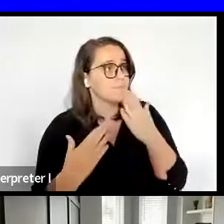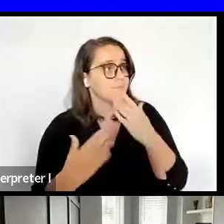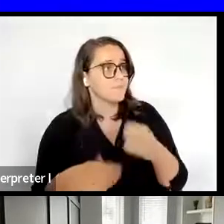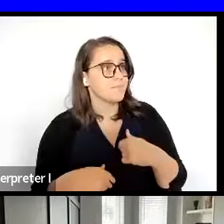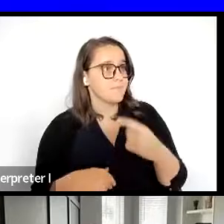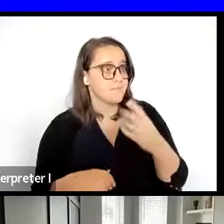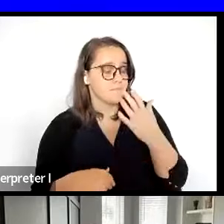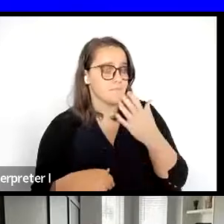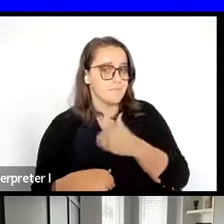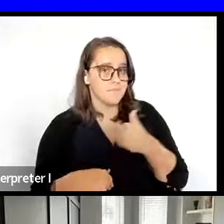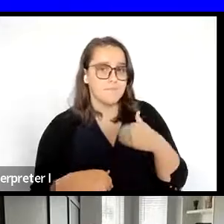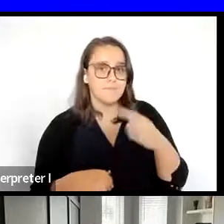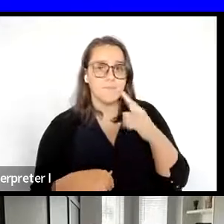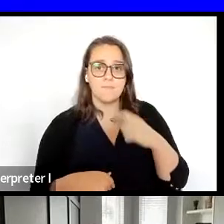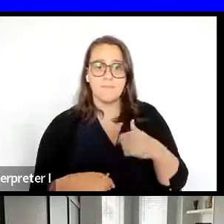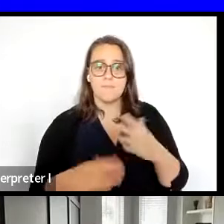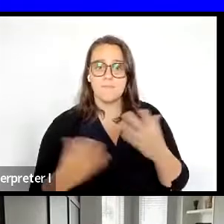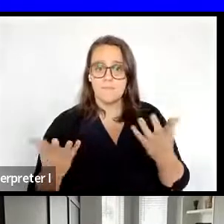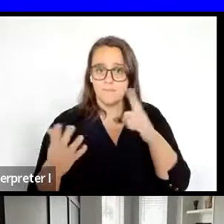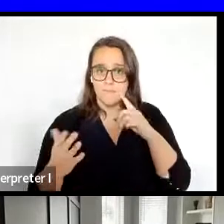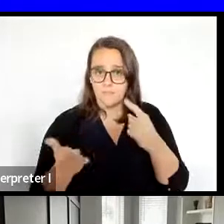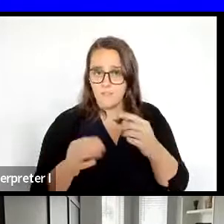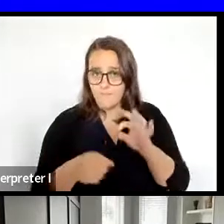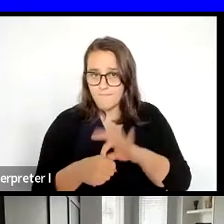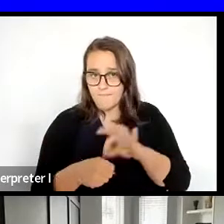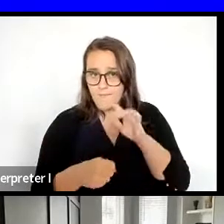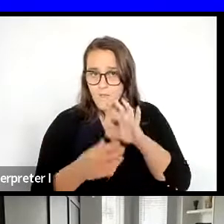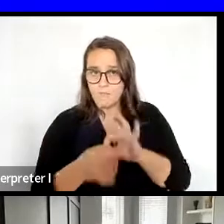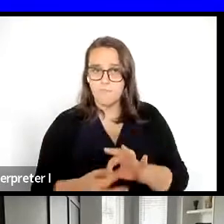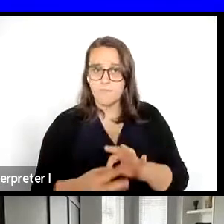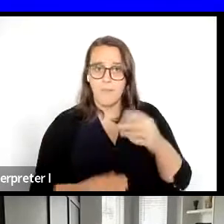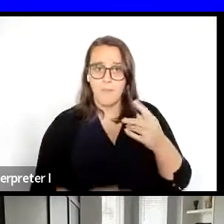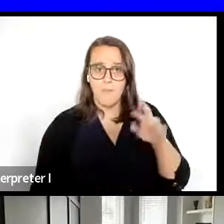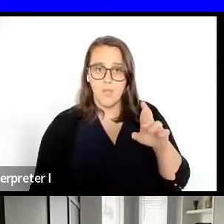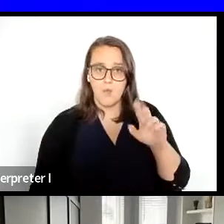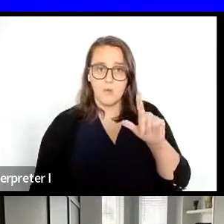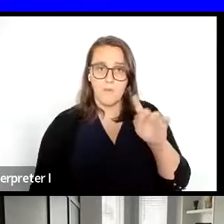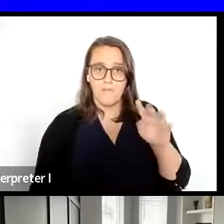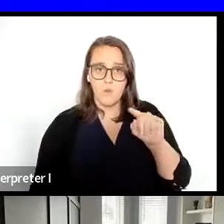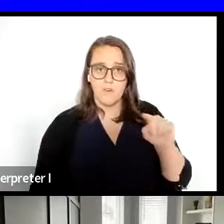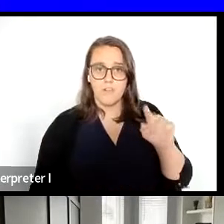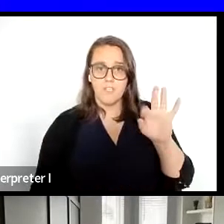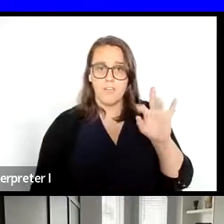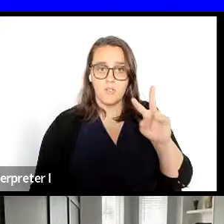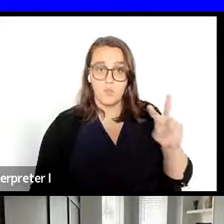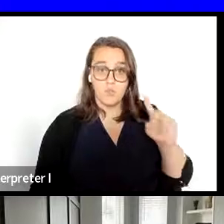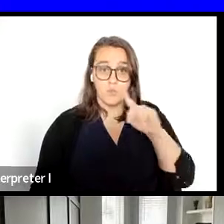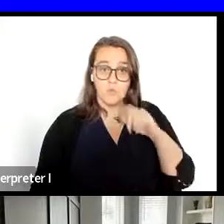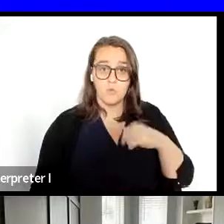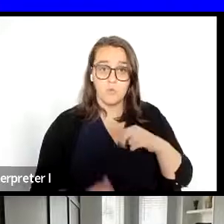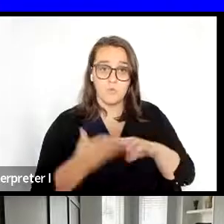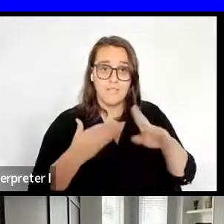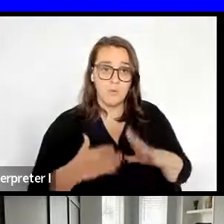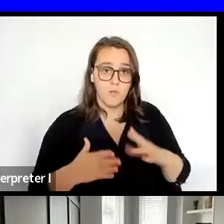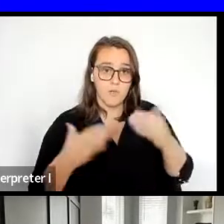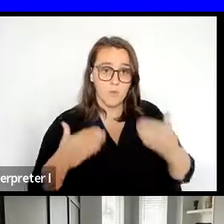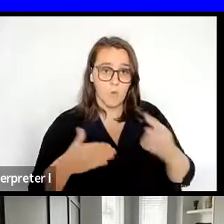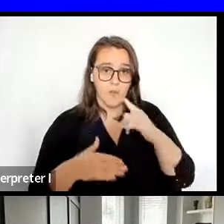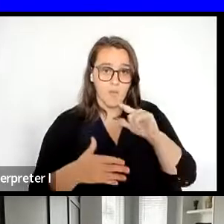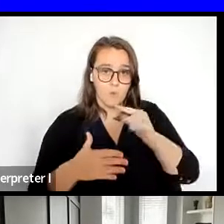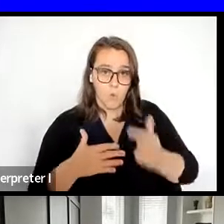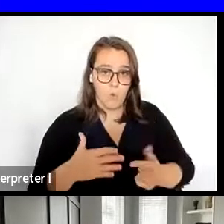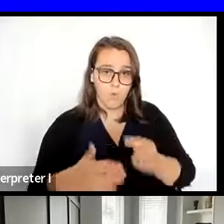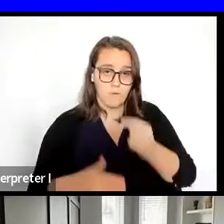There's no further discussion. The vote is on the declaration PR 24-922. Madam Secretary, would you call the roll?